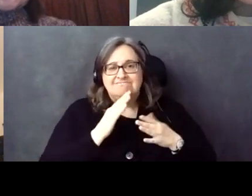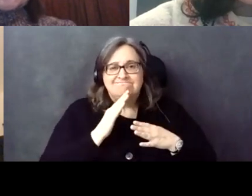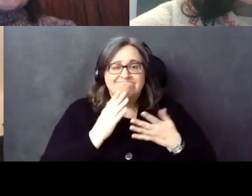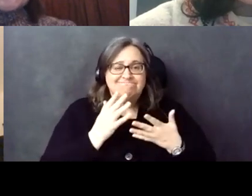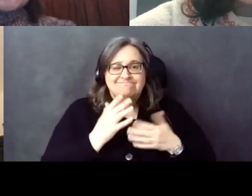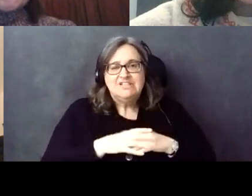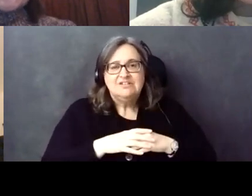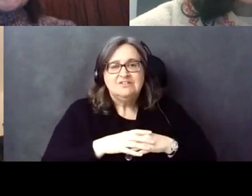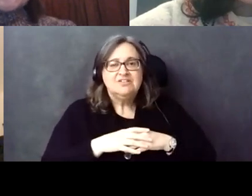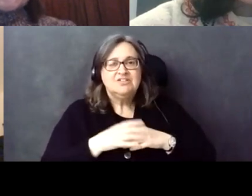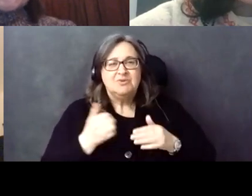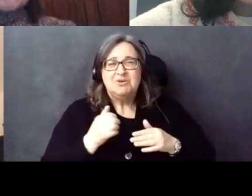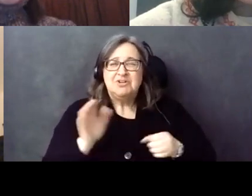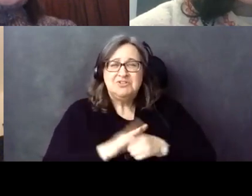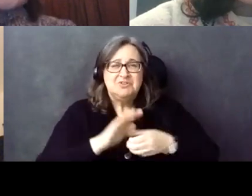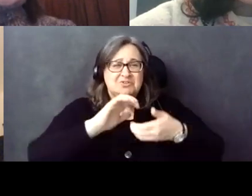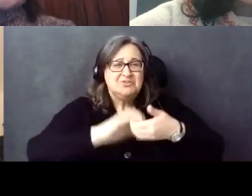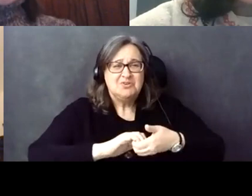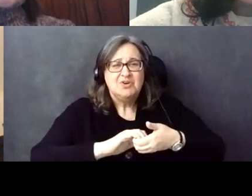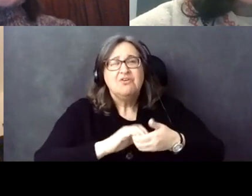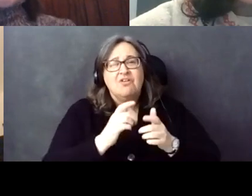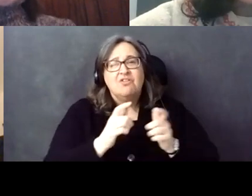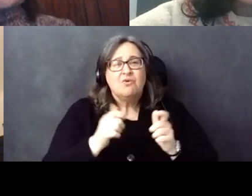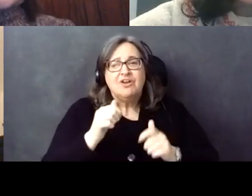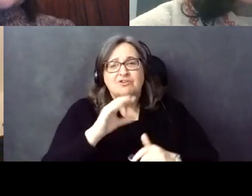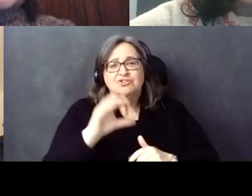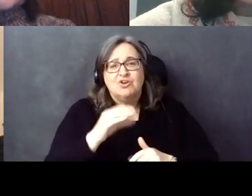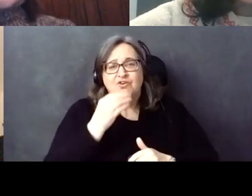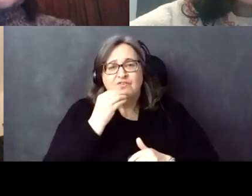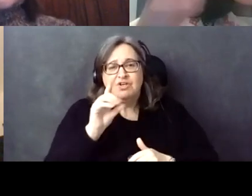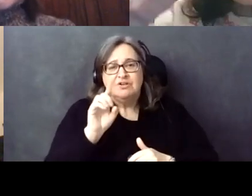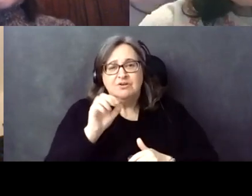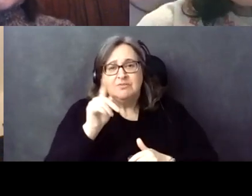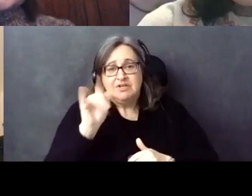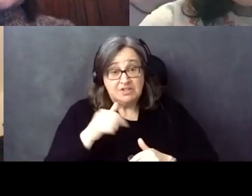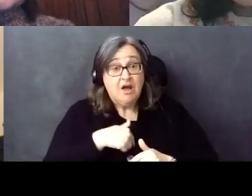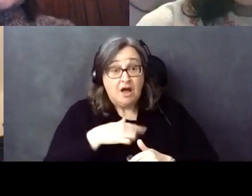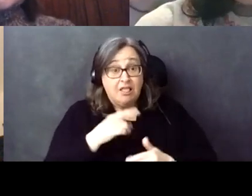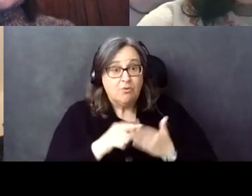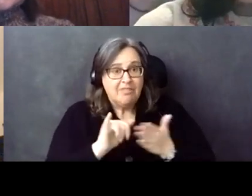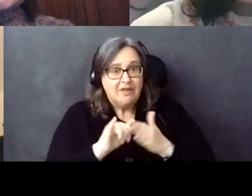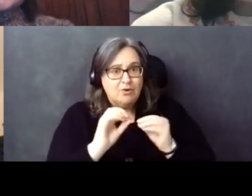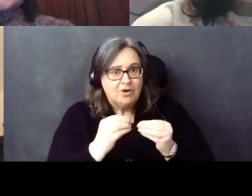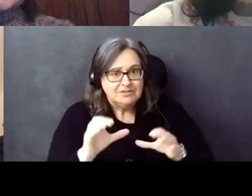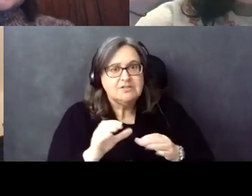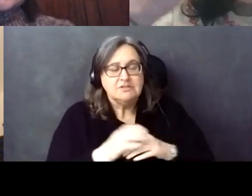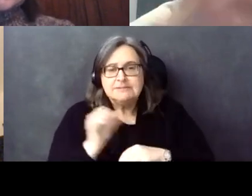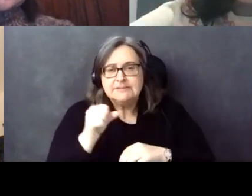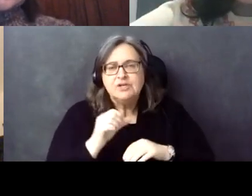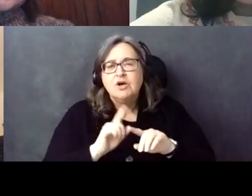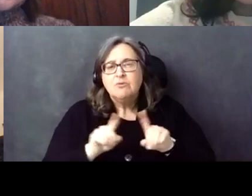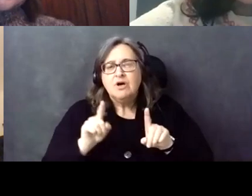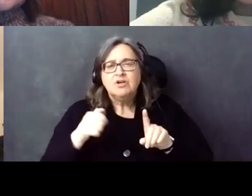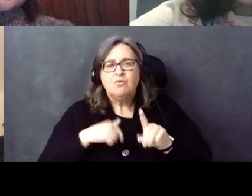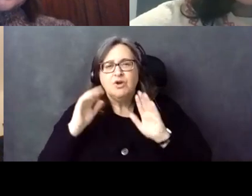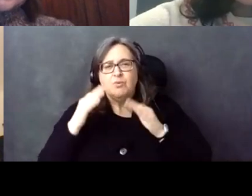to totally partner with the Greater Chicago Food Depository. I like what they do on a lot of levels, but one of our things is we